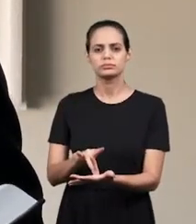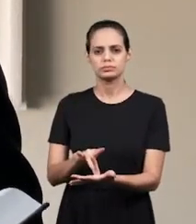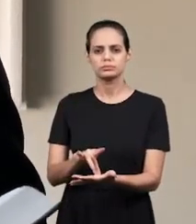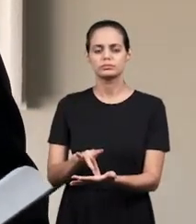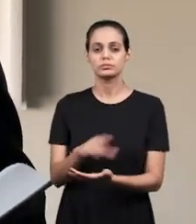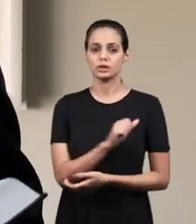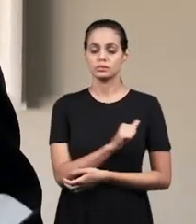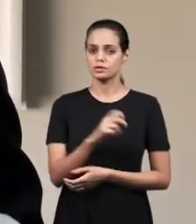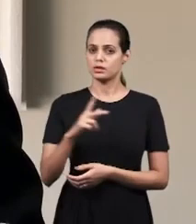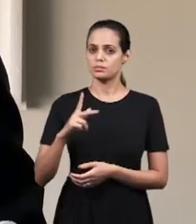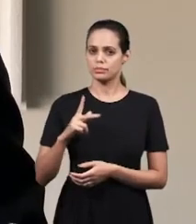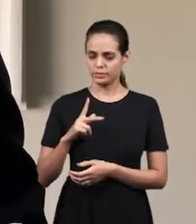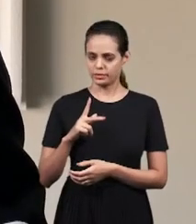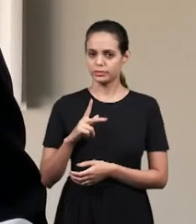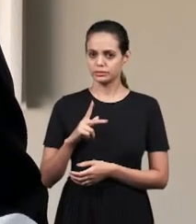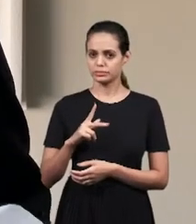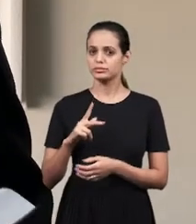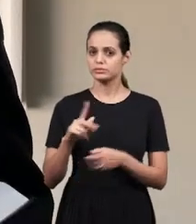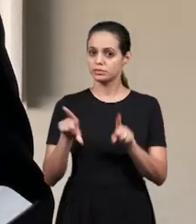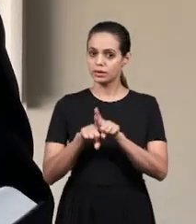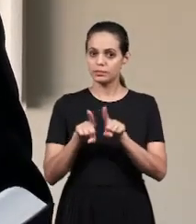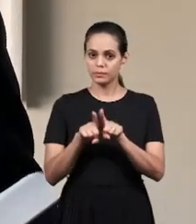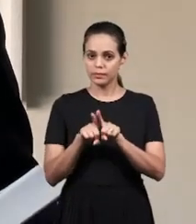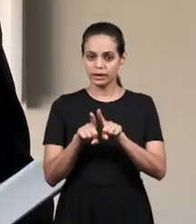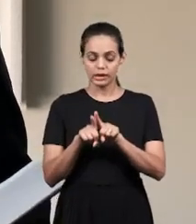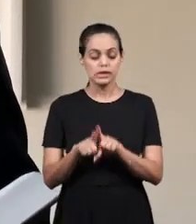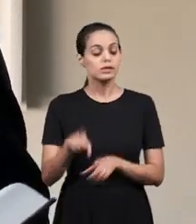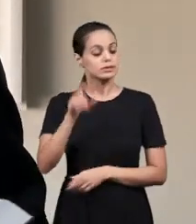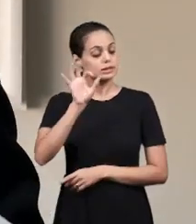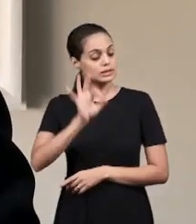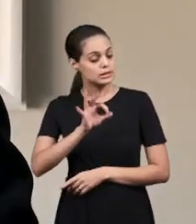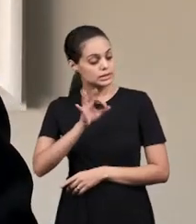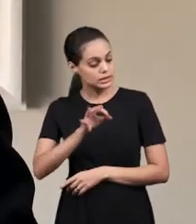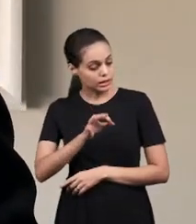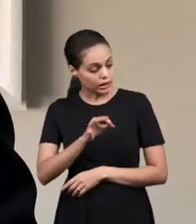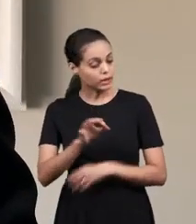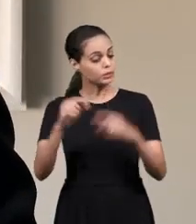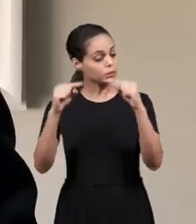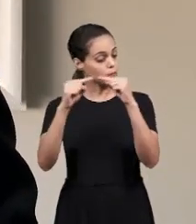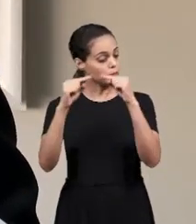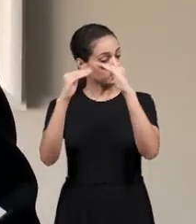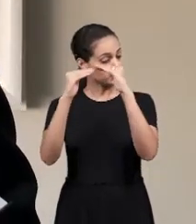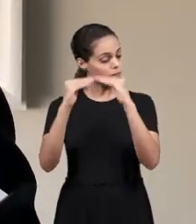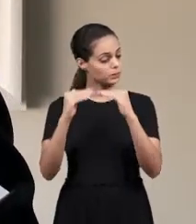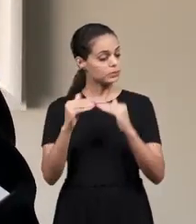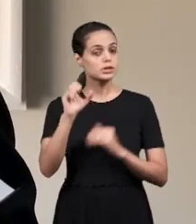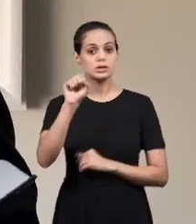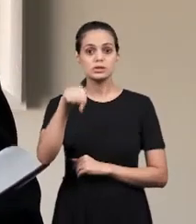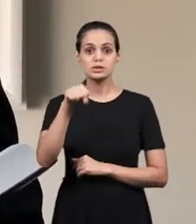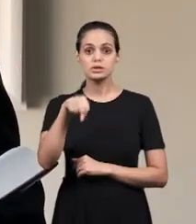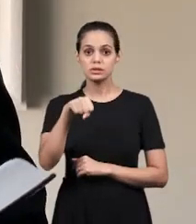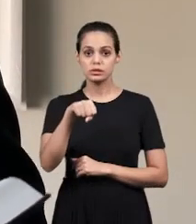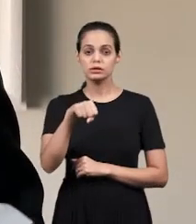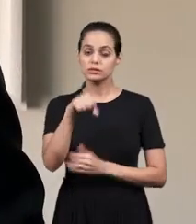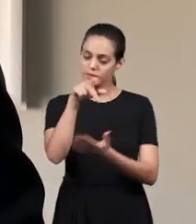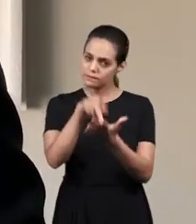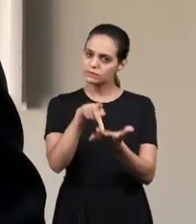the testimony of the apostles confirming the experience that they had. And this is exactly what the Lord wants from us,